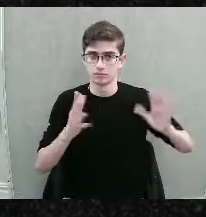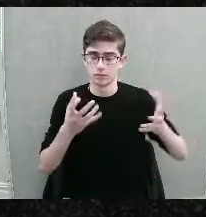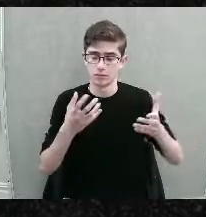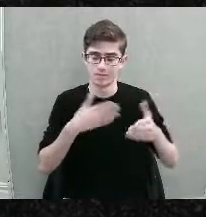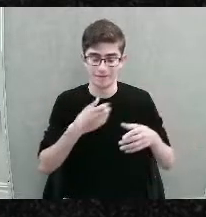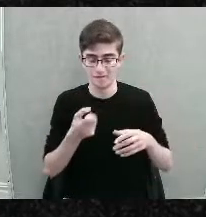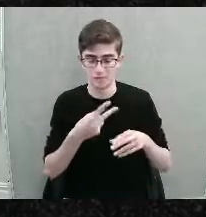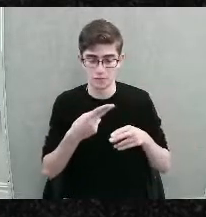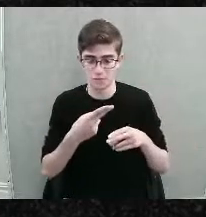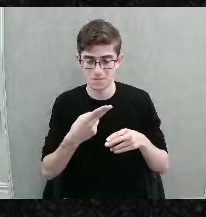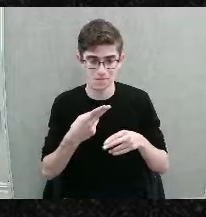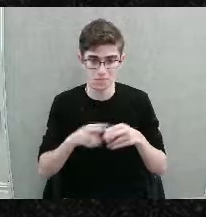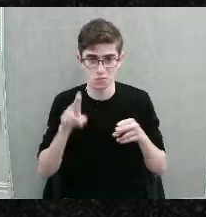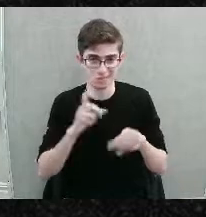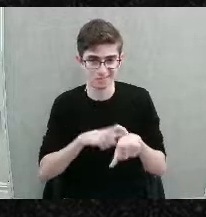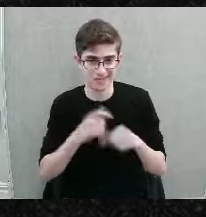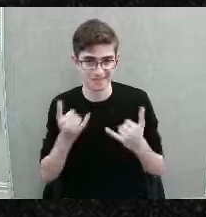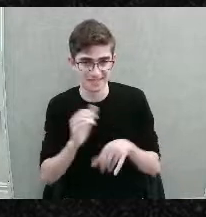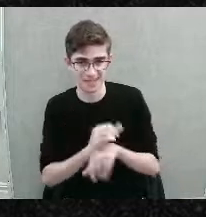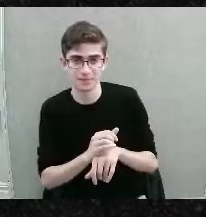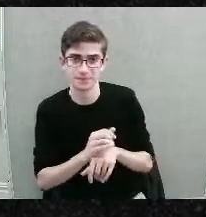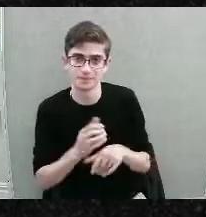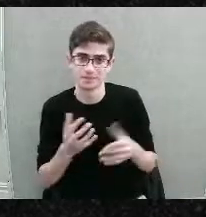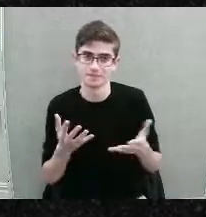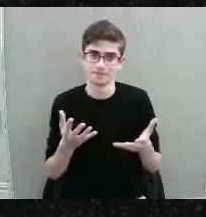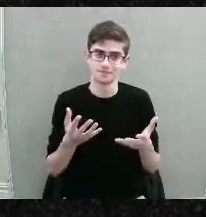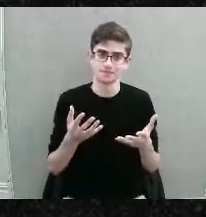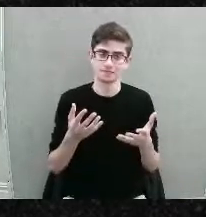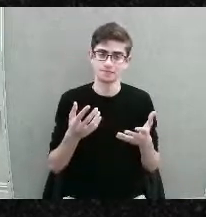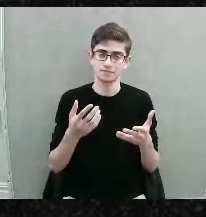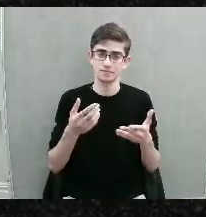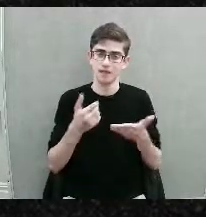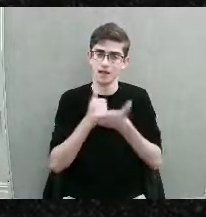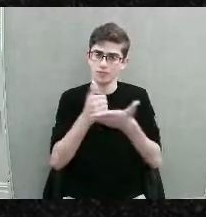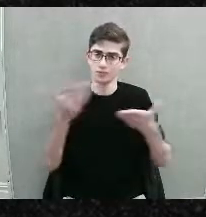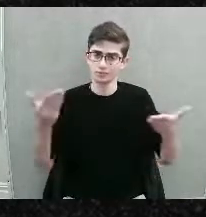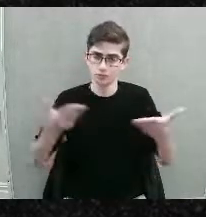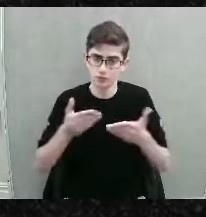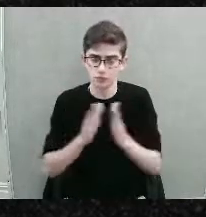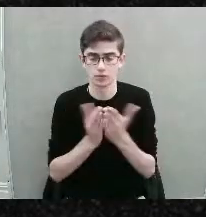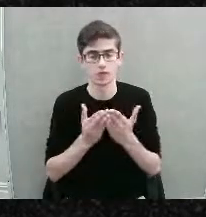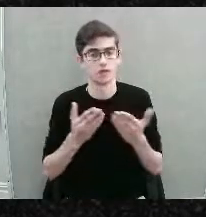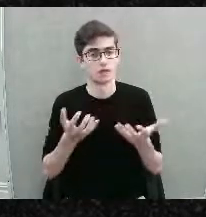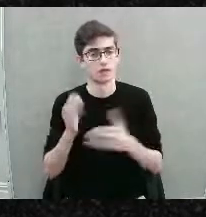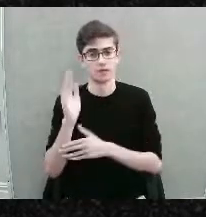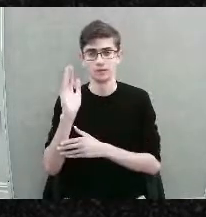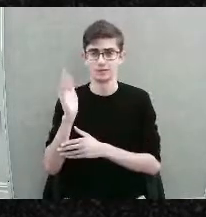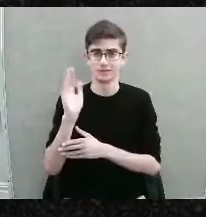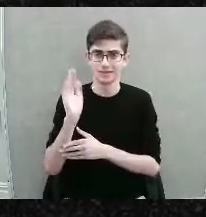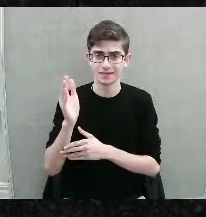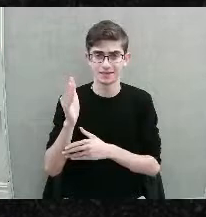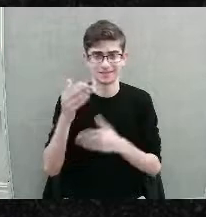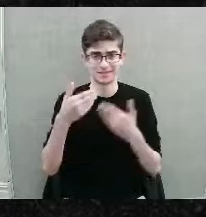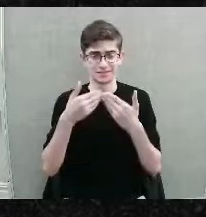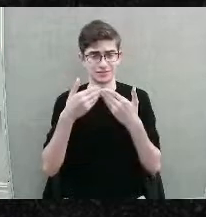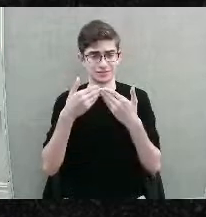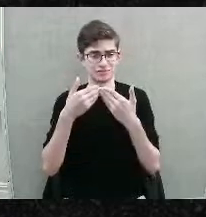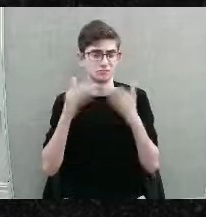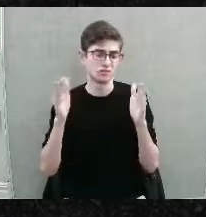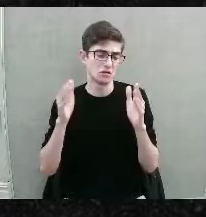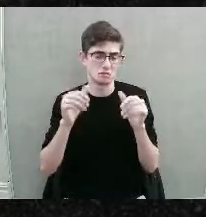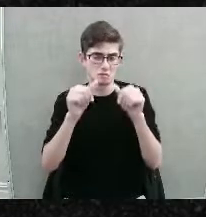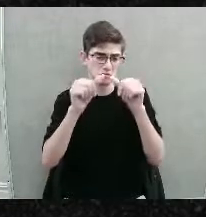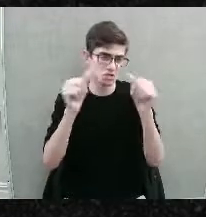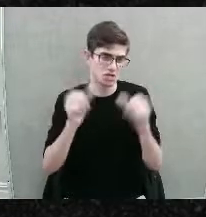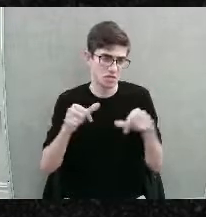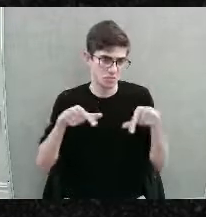few minutes tonight, by way of an introduction, is just to present in sort of very general contours some of the main themes